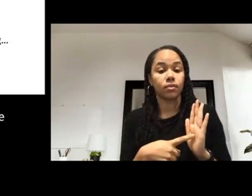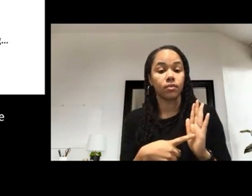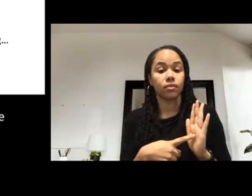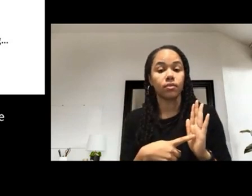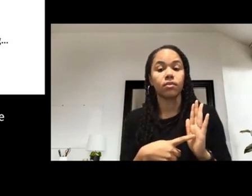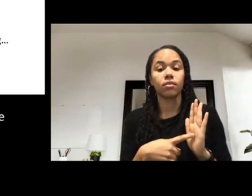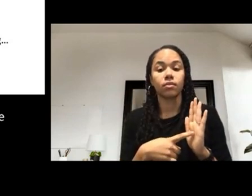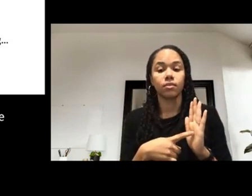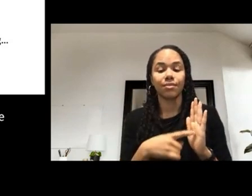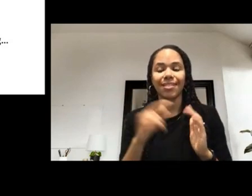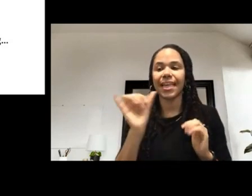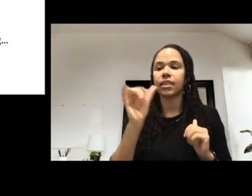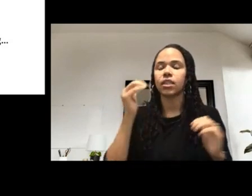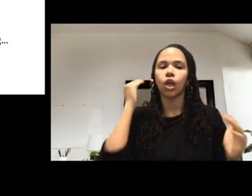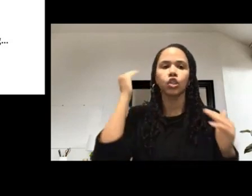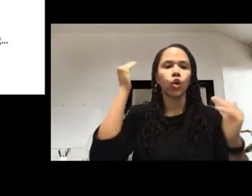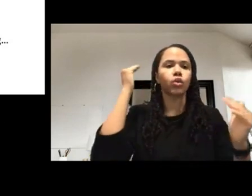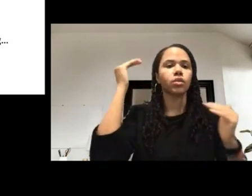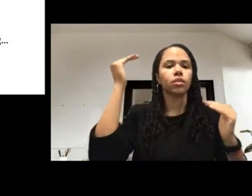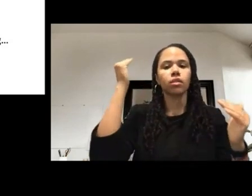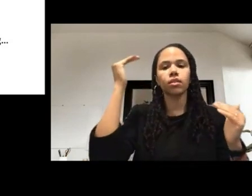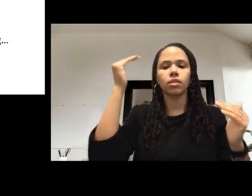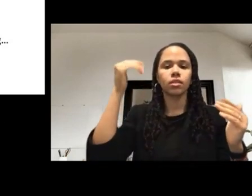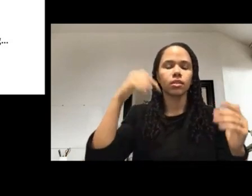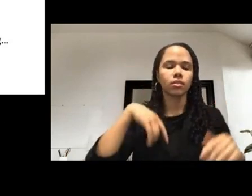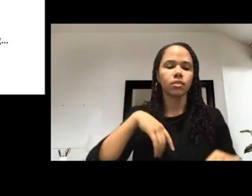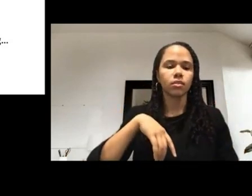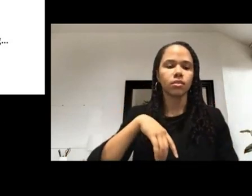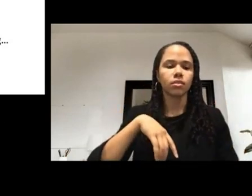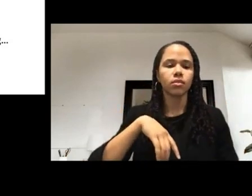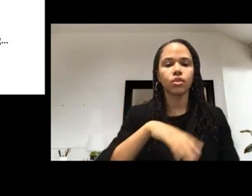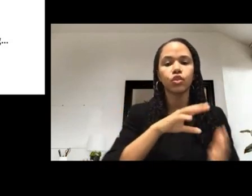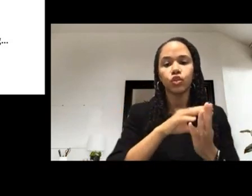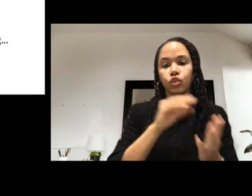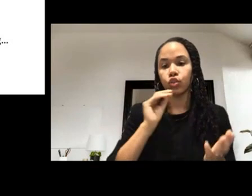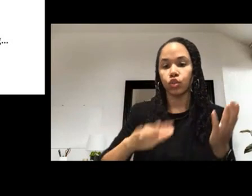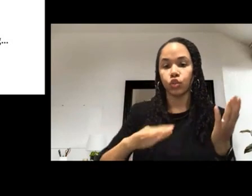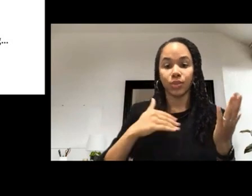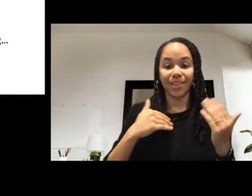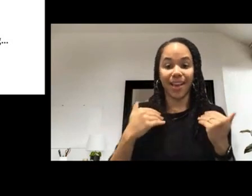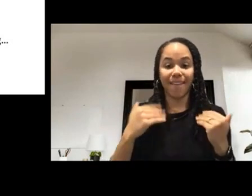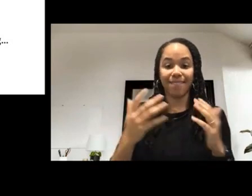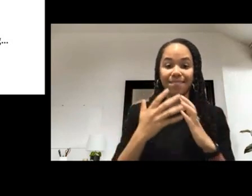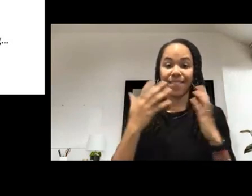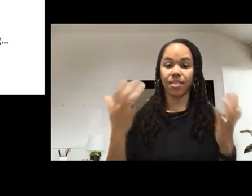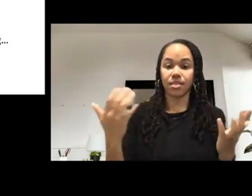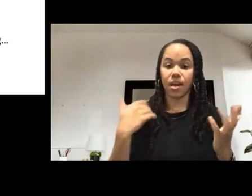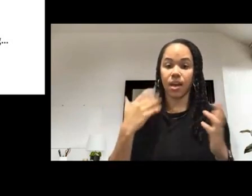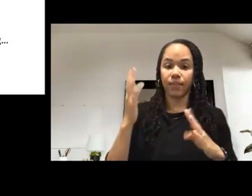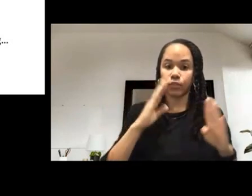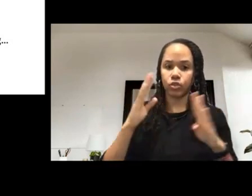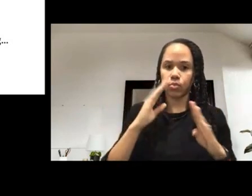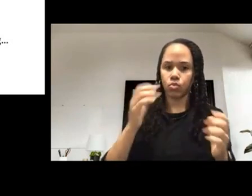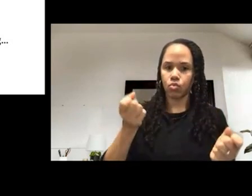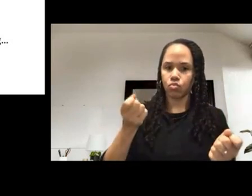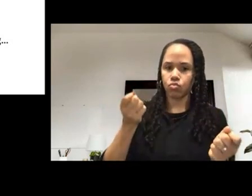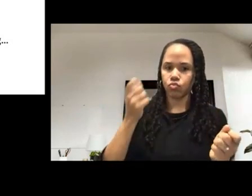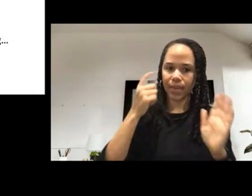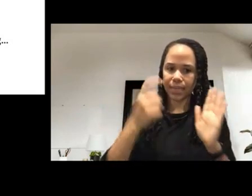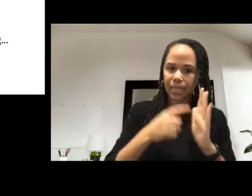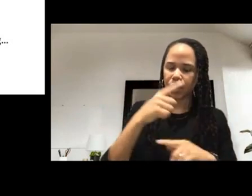like adults often that I've seen in Microsoft, students have lots of trouble recognizing when they're actually stuck.